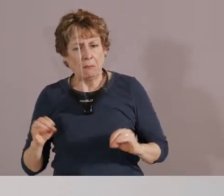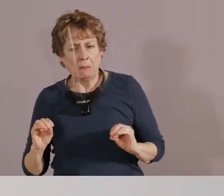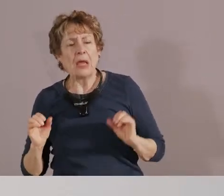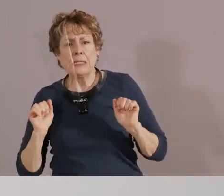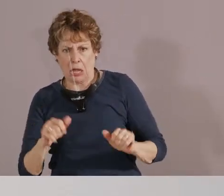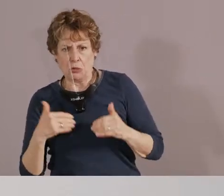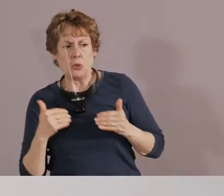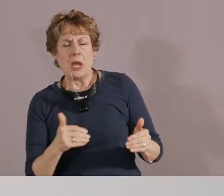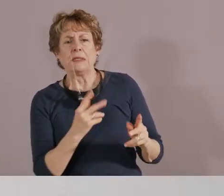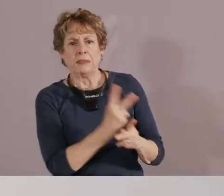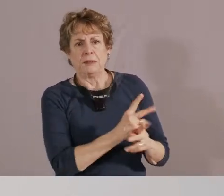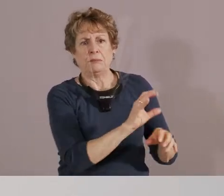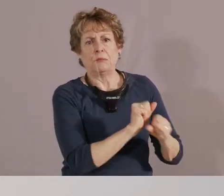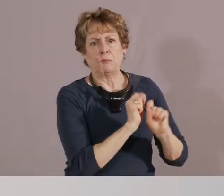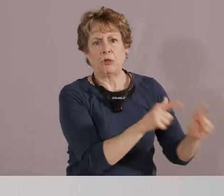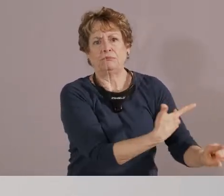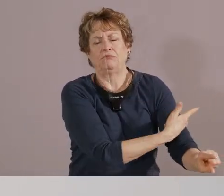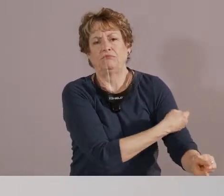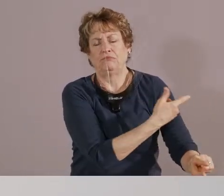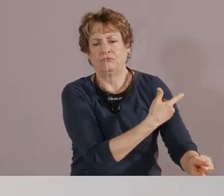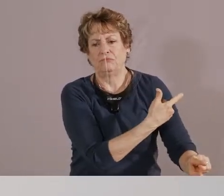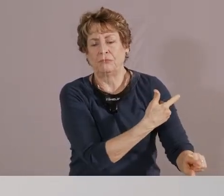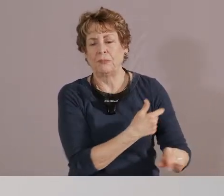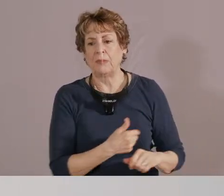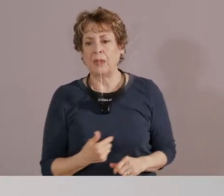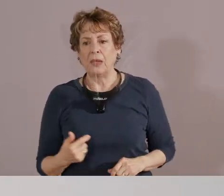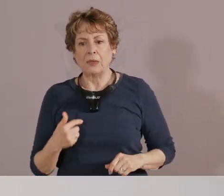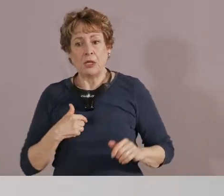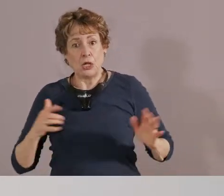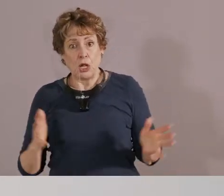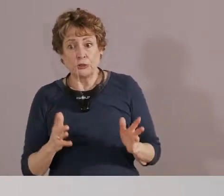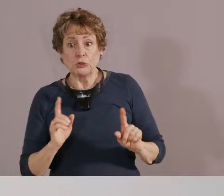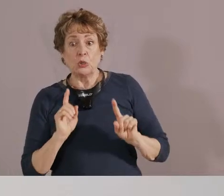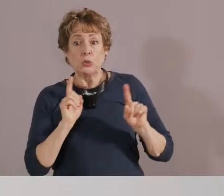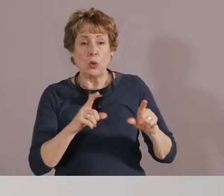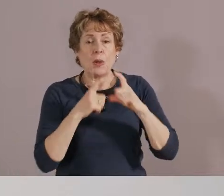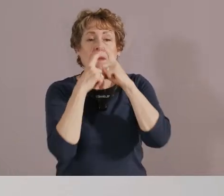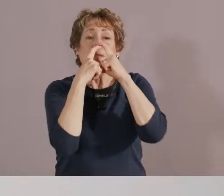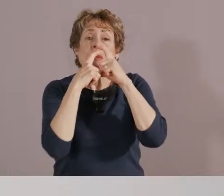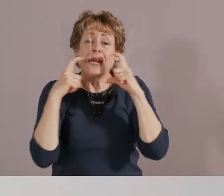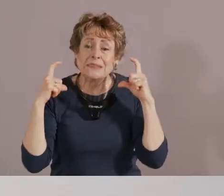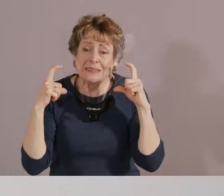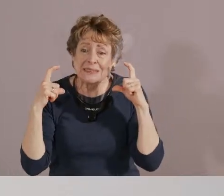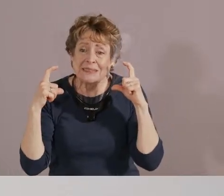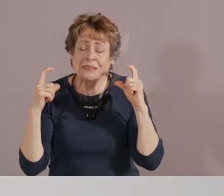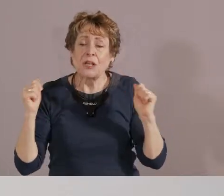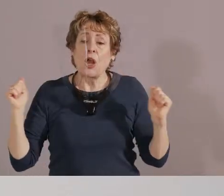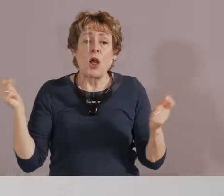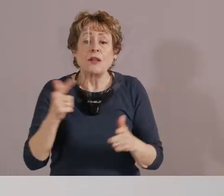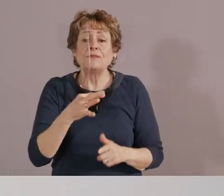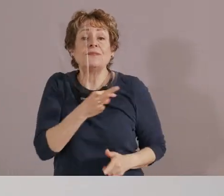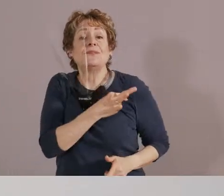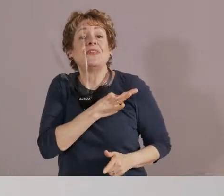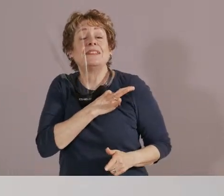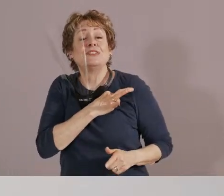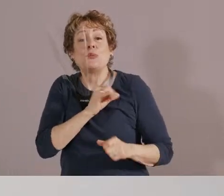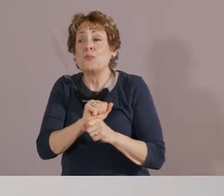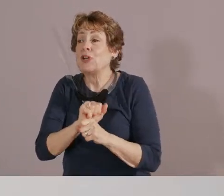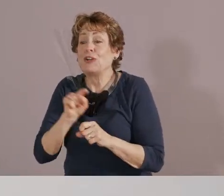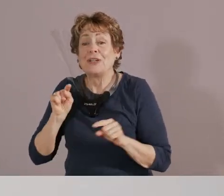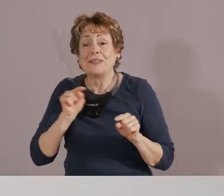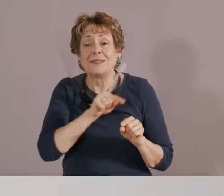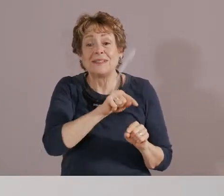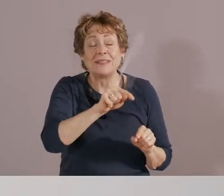one of the reasons, you know, that we all of our volunteers have PPE. That's why we like the drive-through method, because people don't have to come